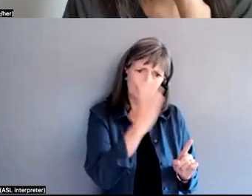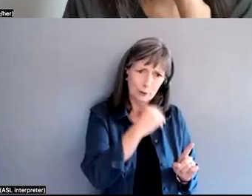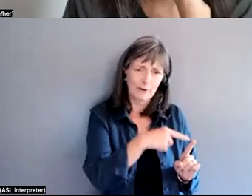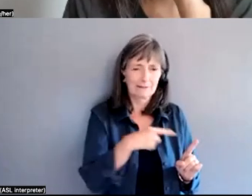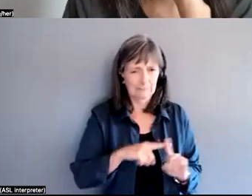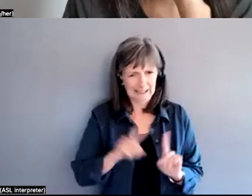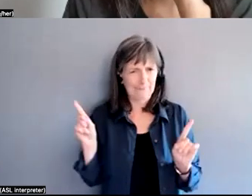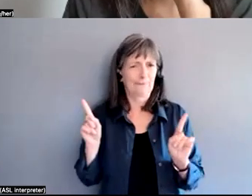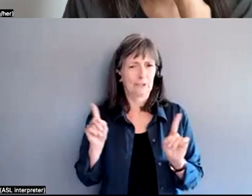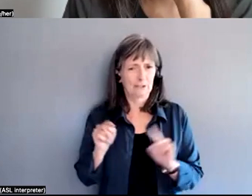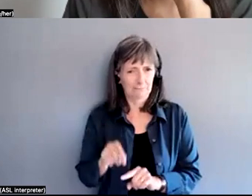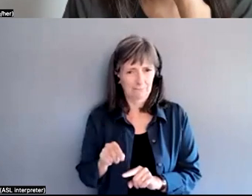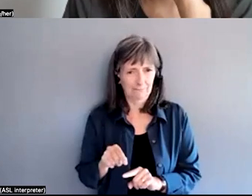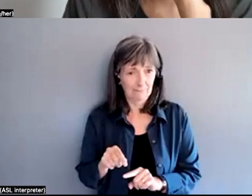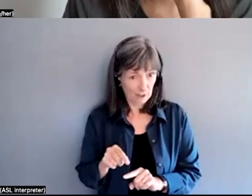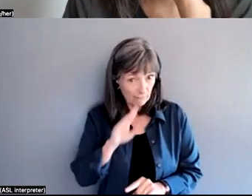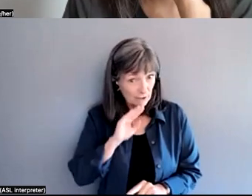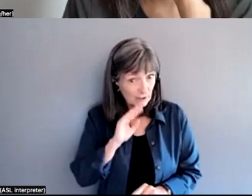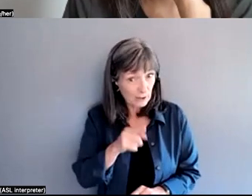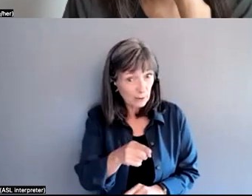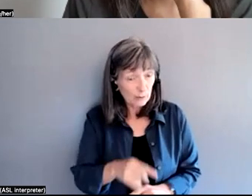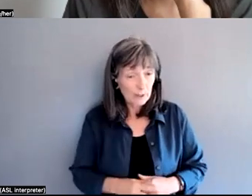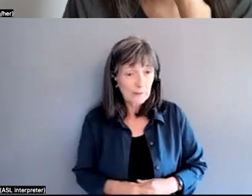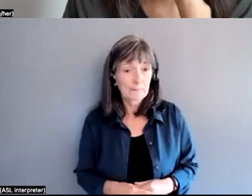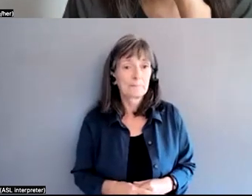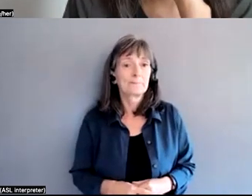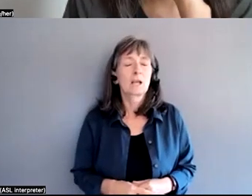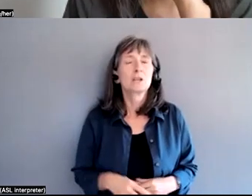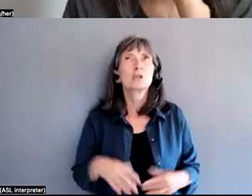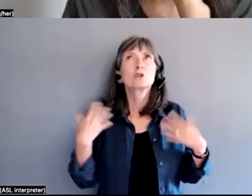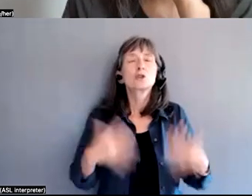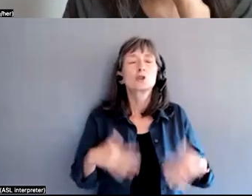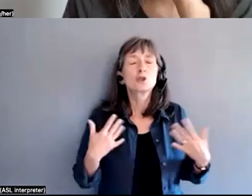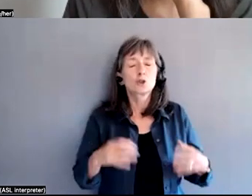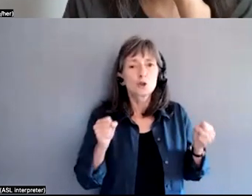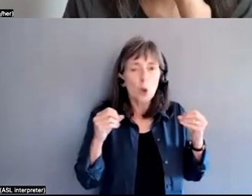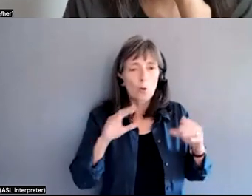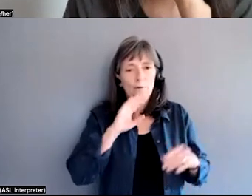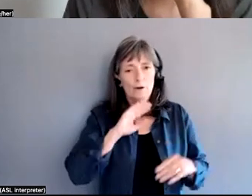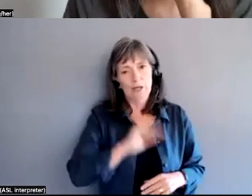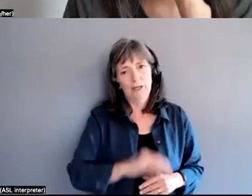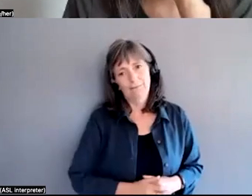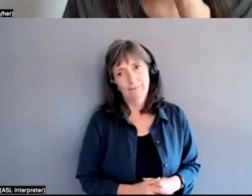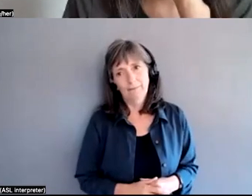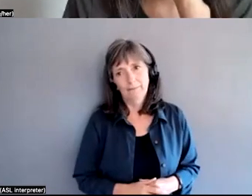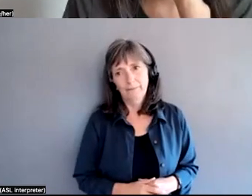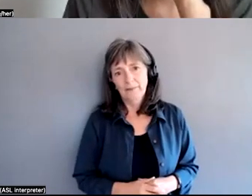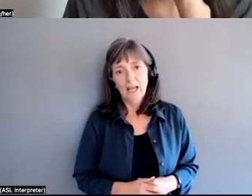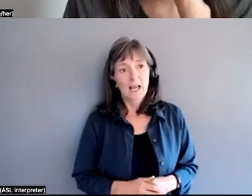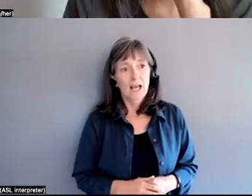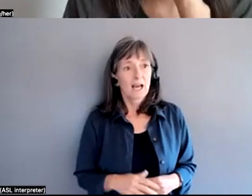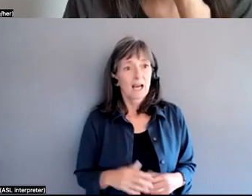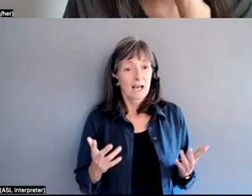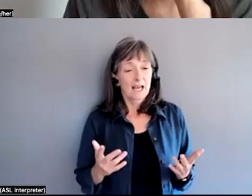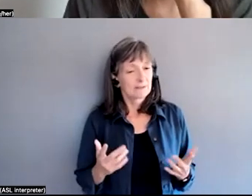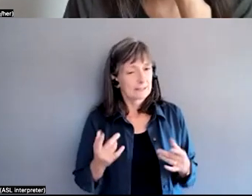and it's a completely different design. Does that frustrate you as a bookseller? So frustrating. So frustrating. It's to what's been said